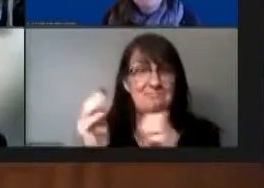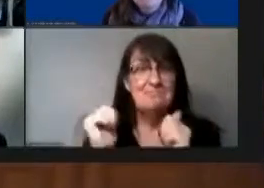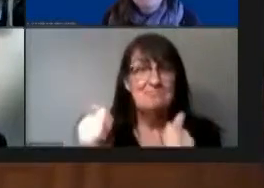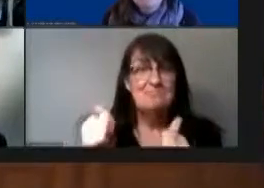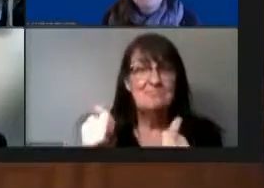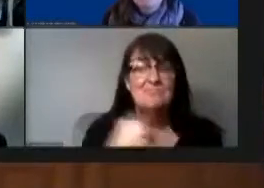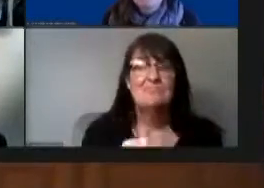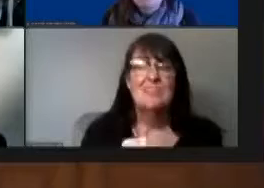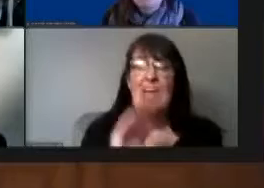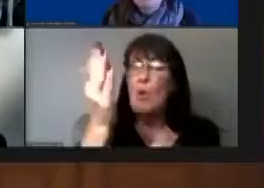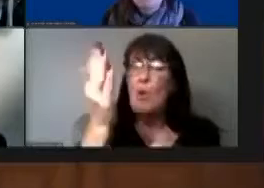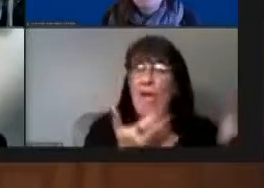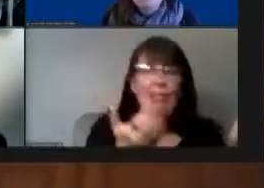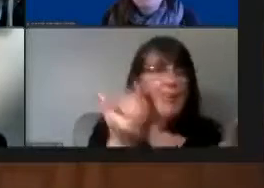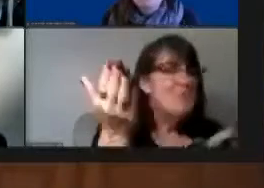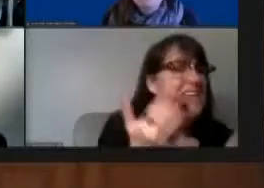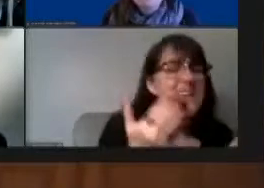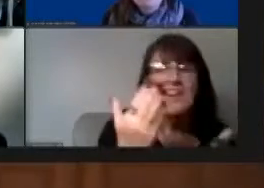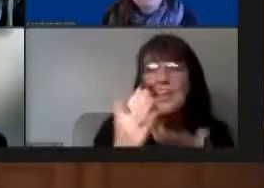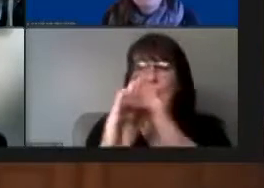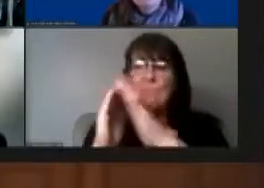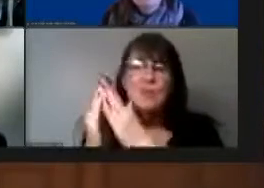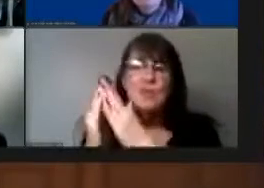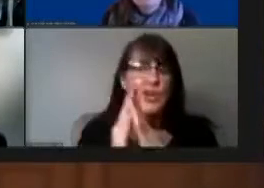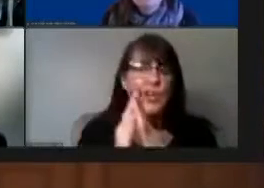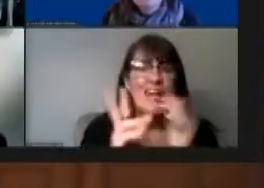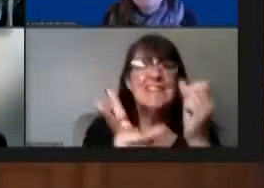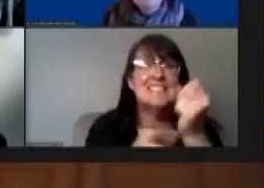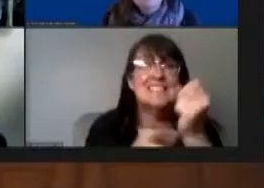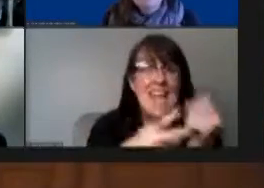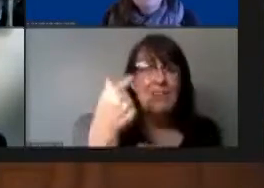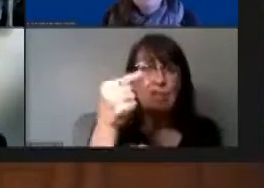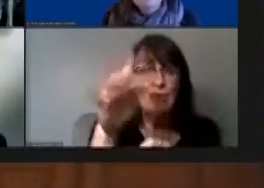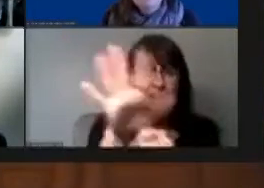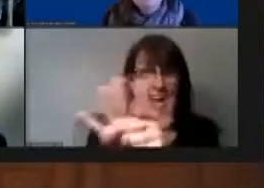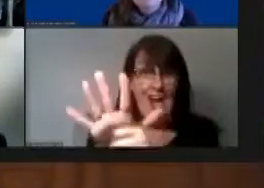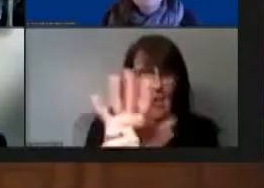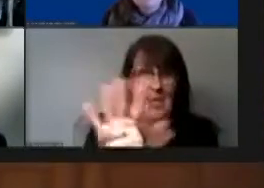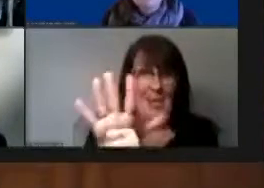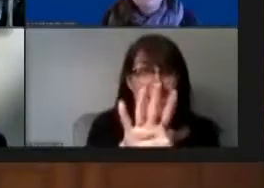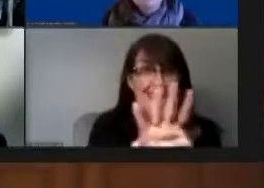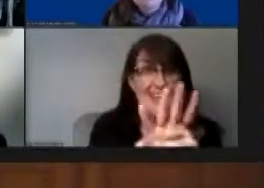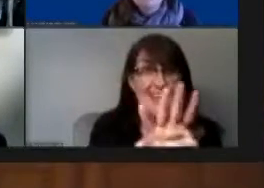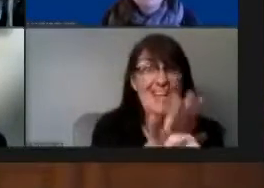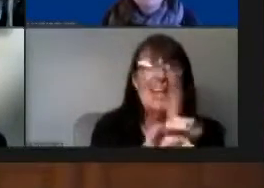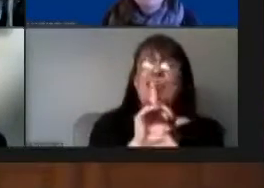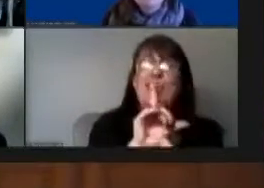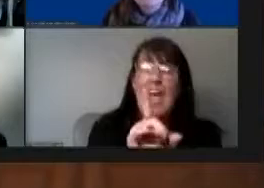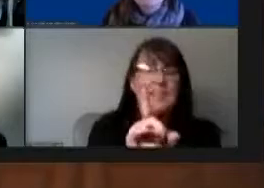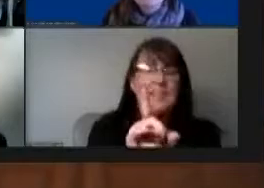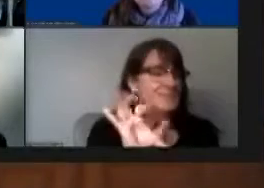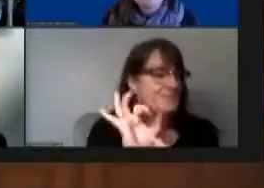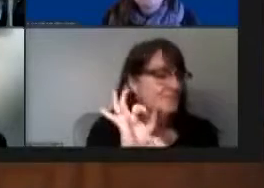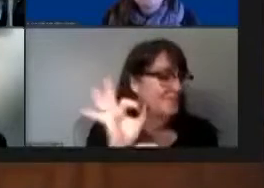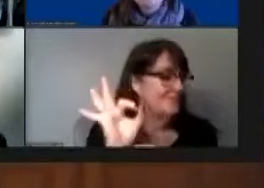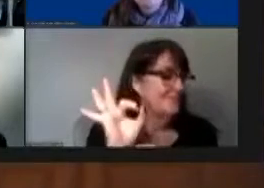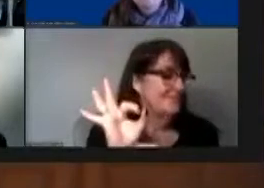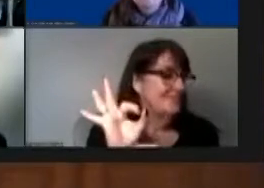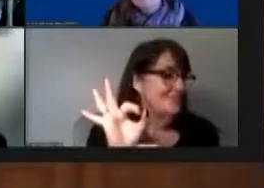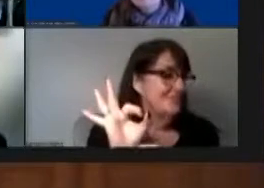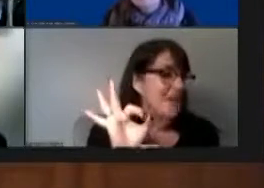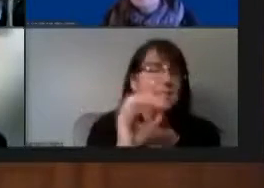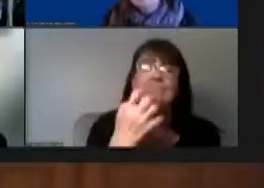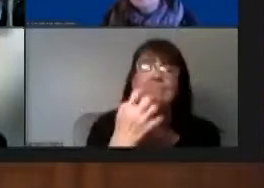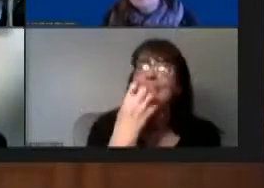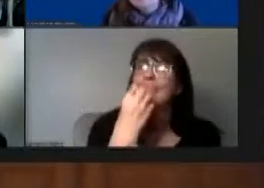welcoming the community, and also about preserving the green space. I think that's the absolute most priceless thing about